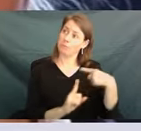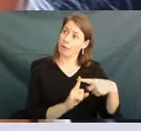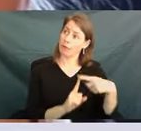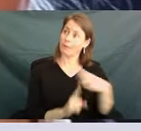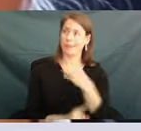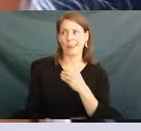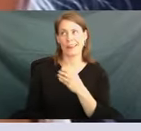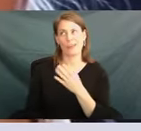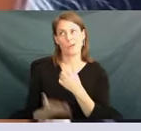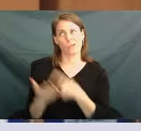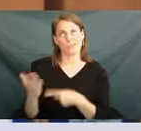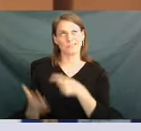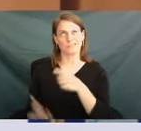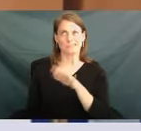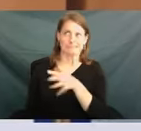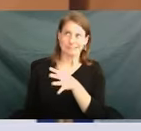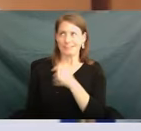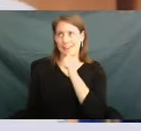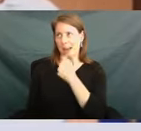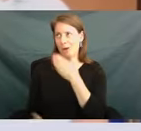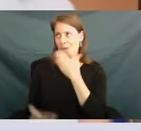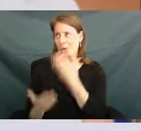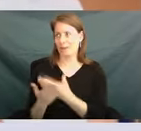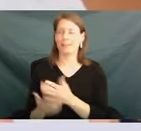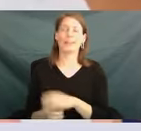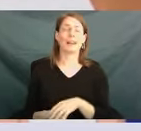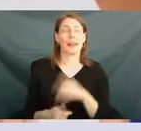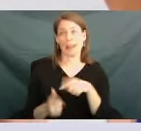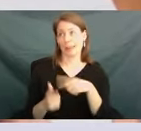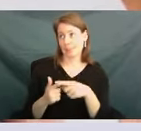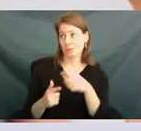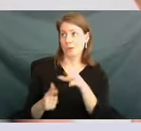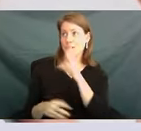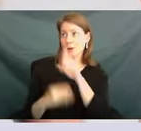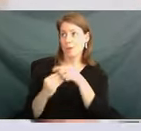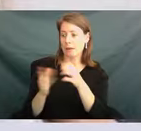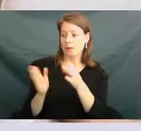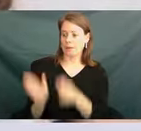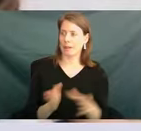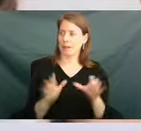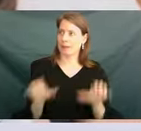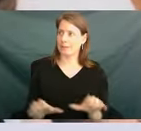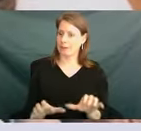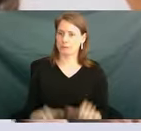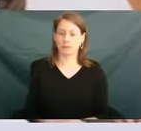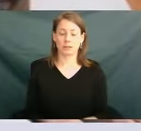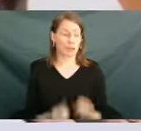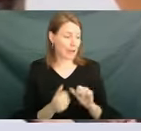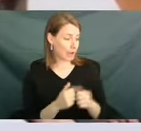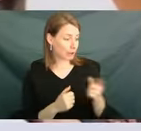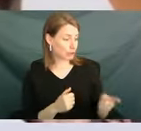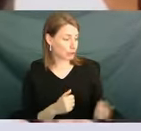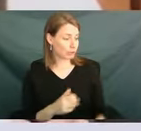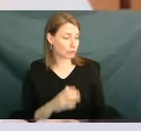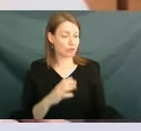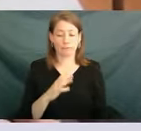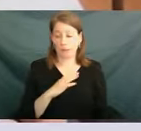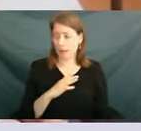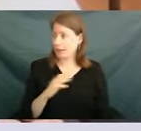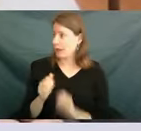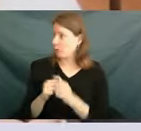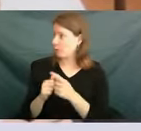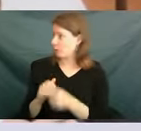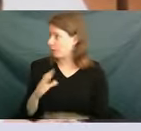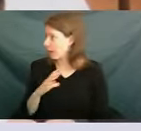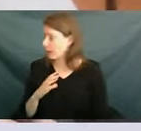of action is going to be. Hello, how are you? Fine. Hello, how are you? Fine. Hello, how are you? We usually do it